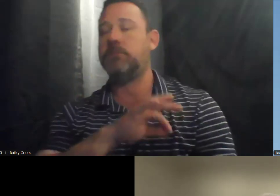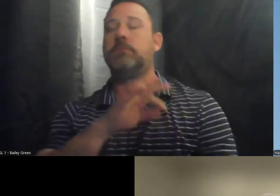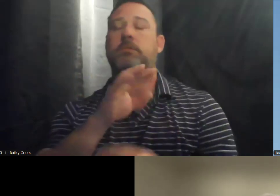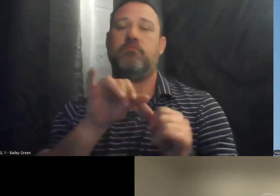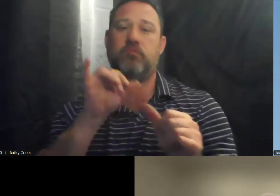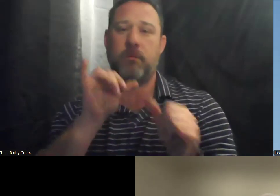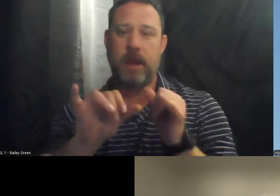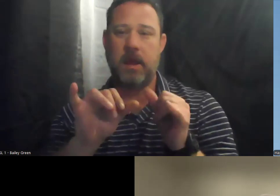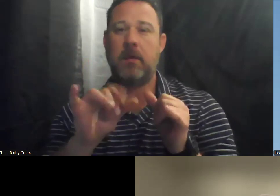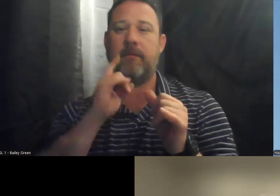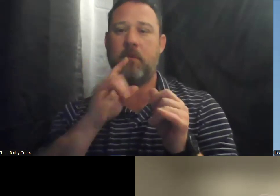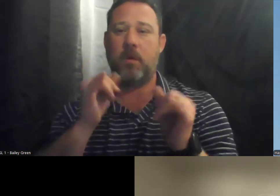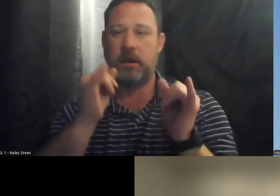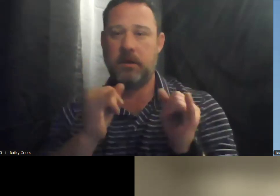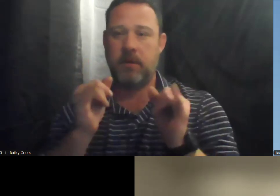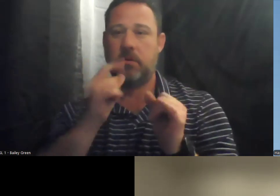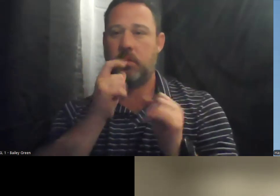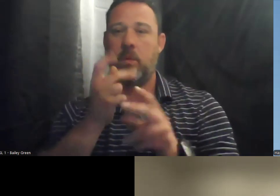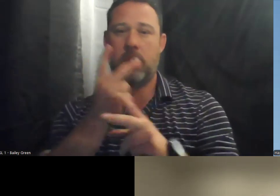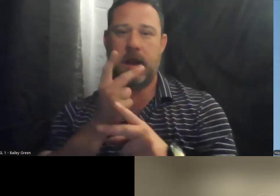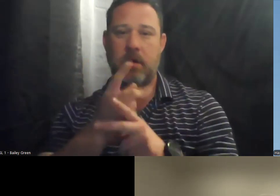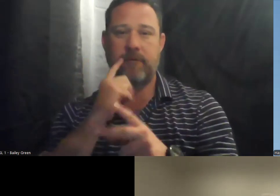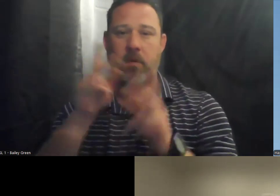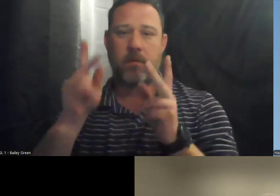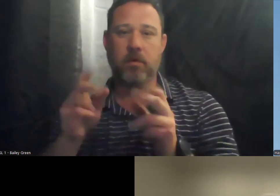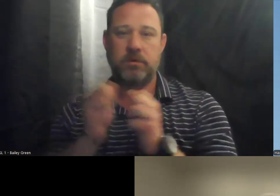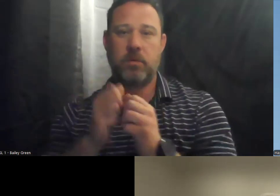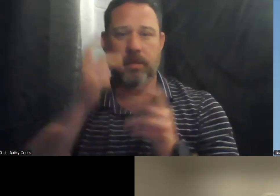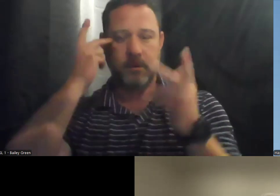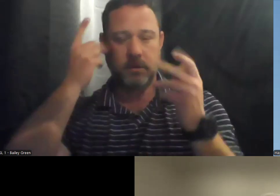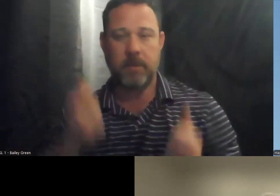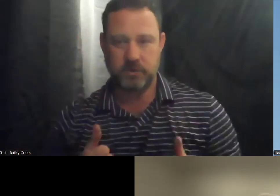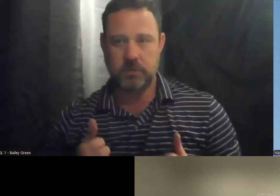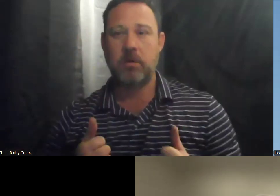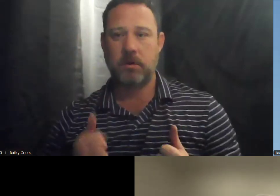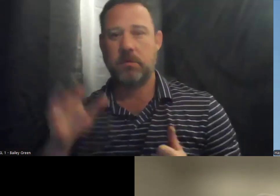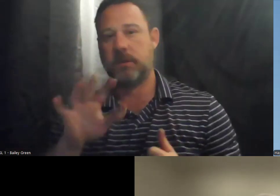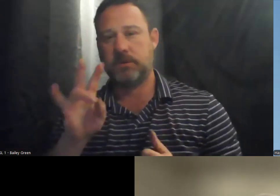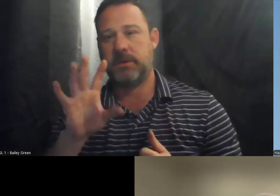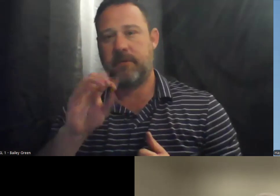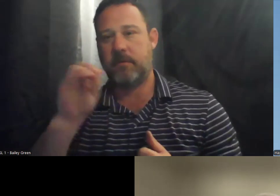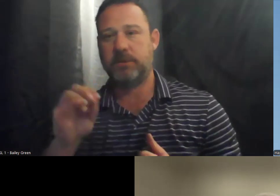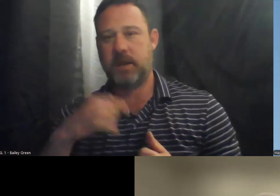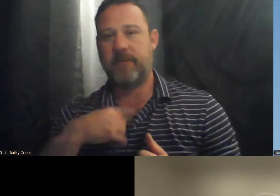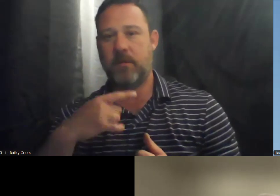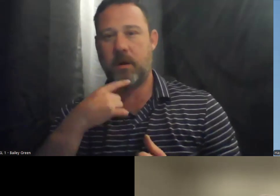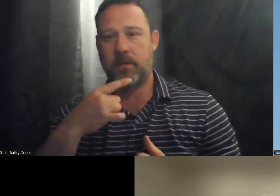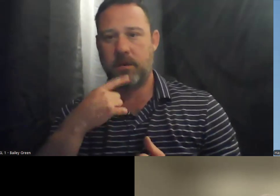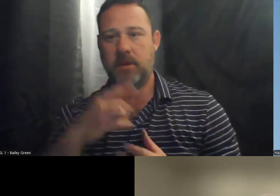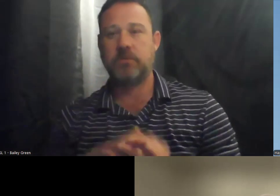for individuals that are caring for persons with dementia, which is about 75% of our